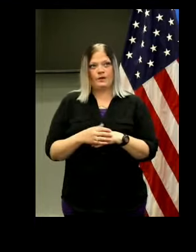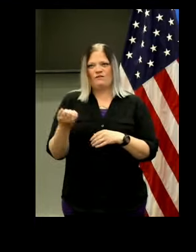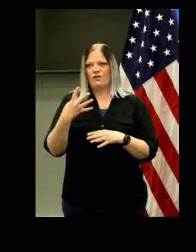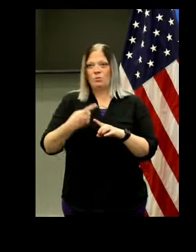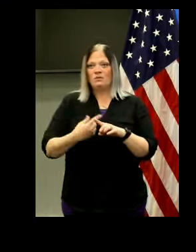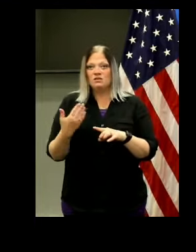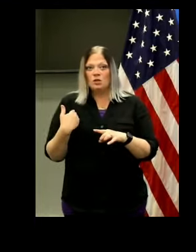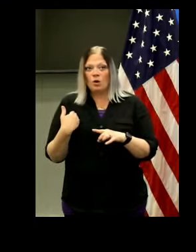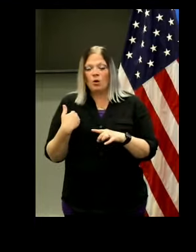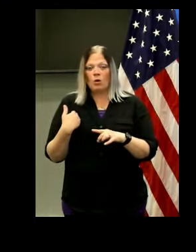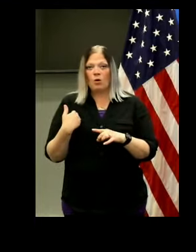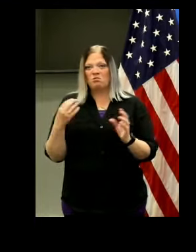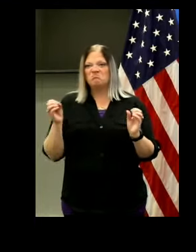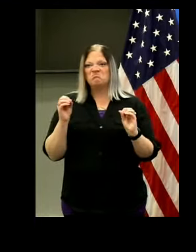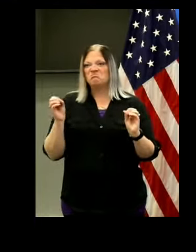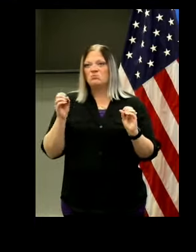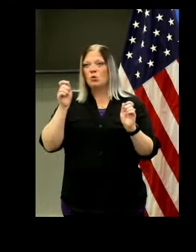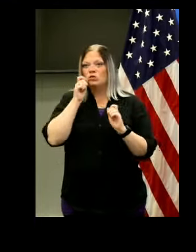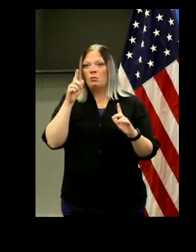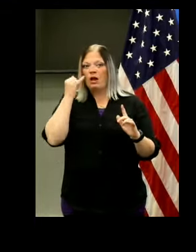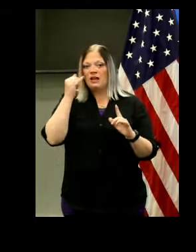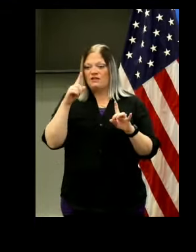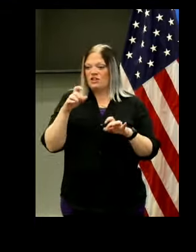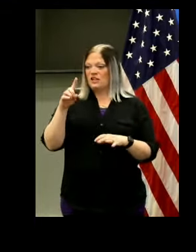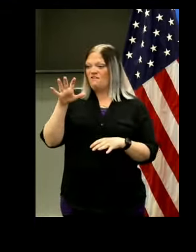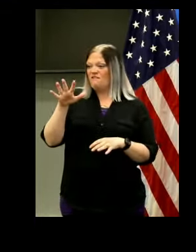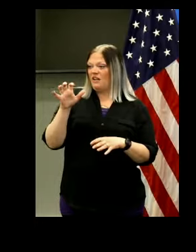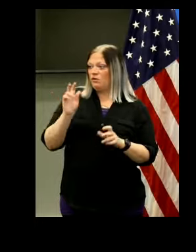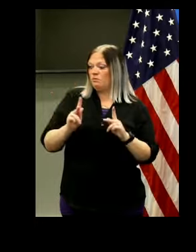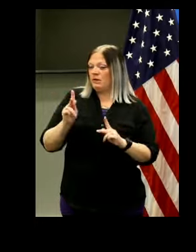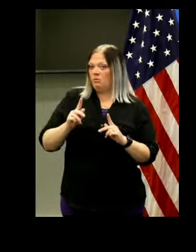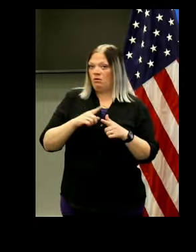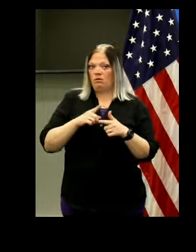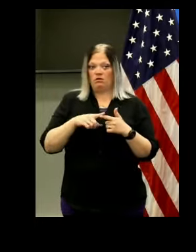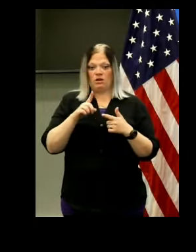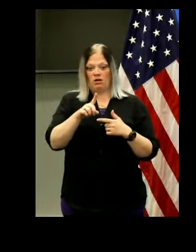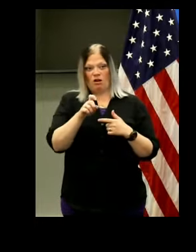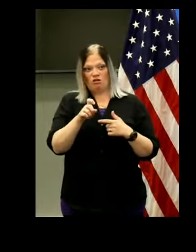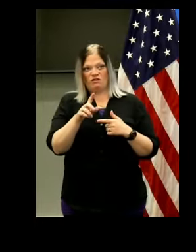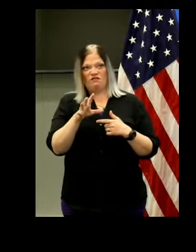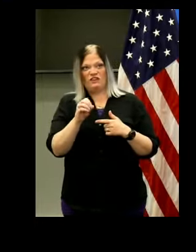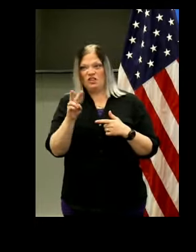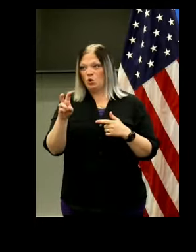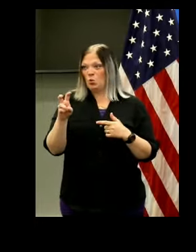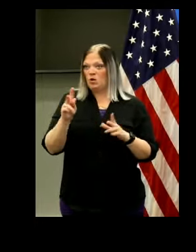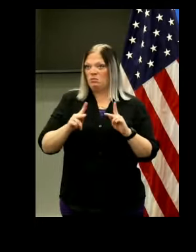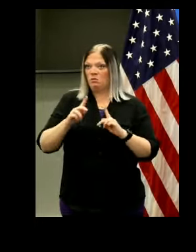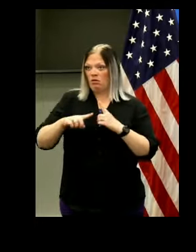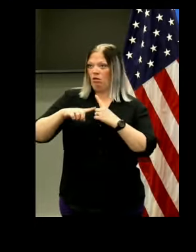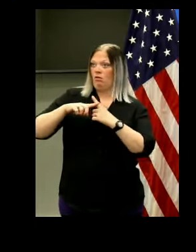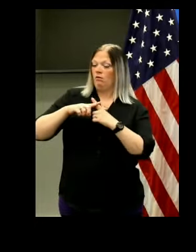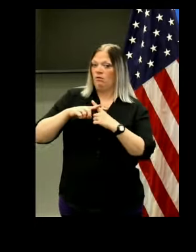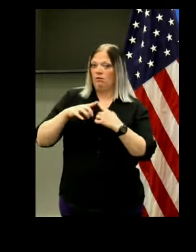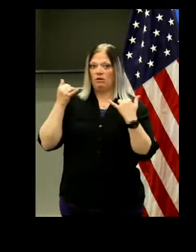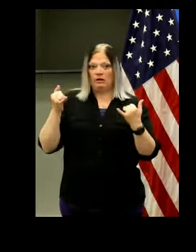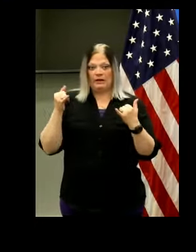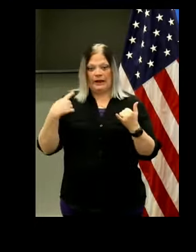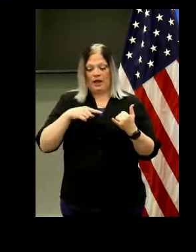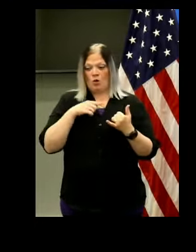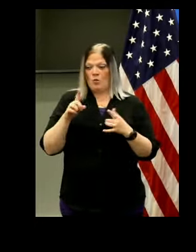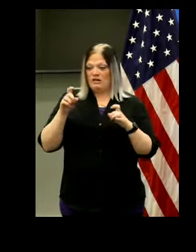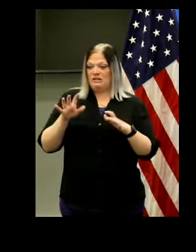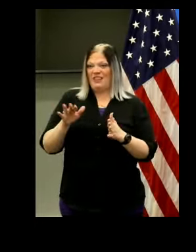months ago, it wasn't surprising if we tested 500 people in a day that 150 to 200 of them were testing positive. Now we're testing thousands in a